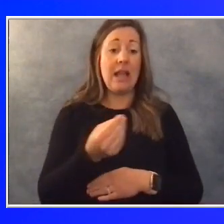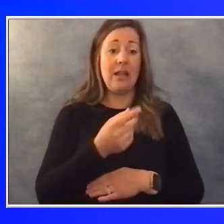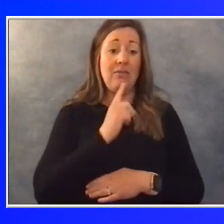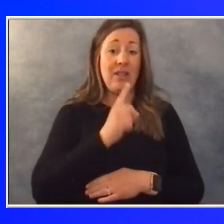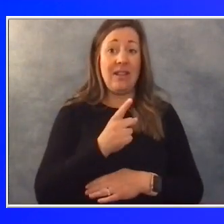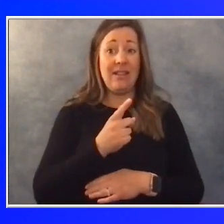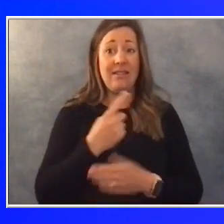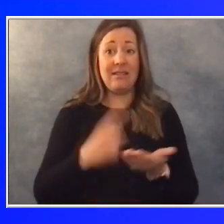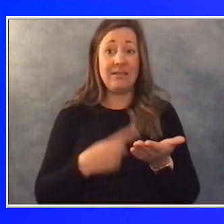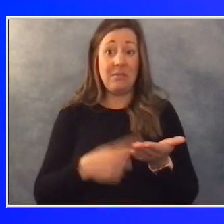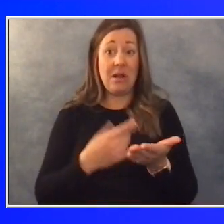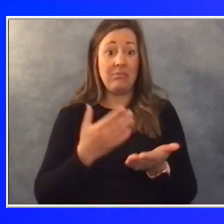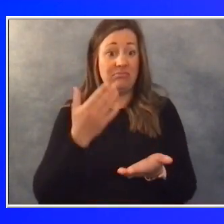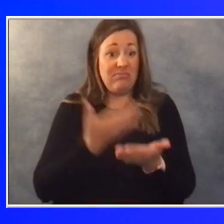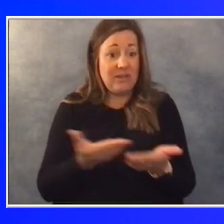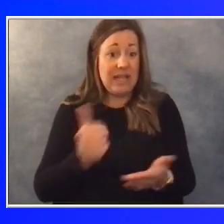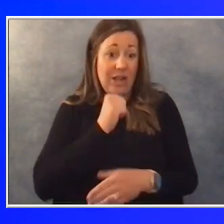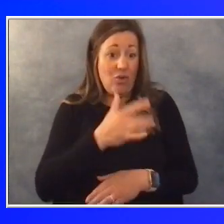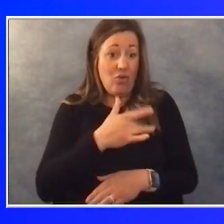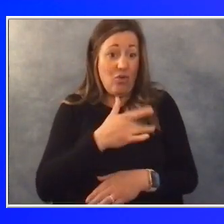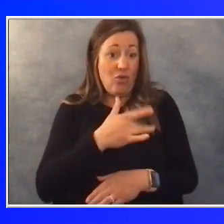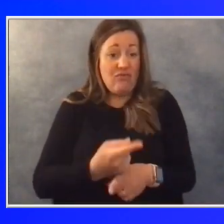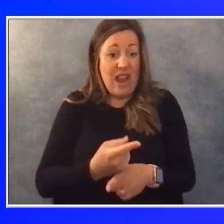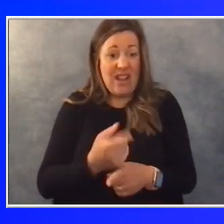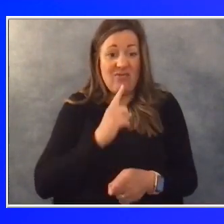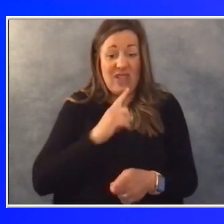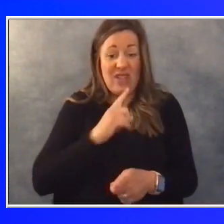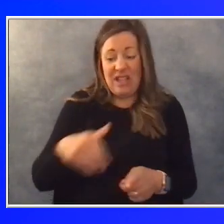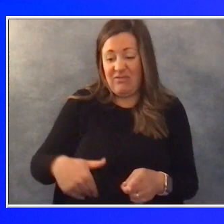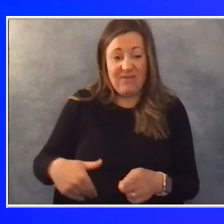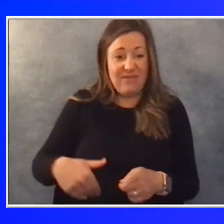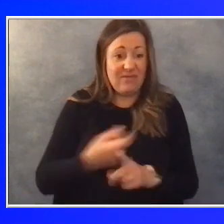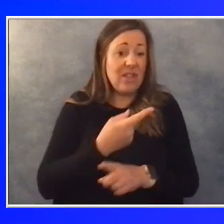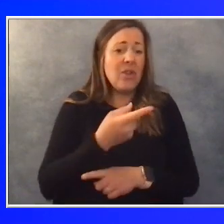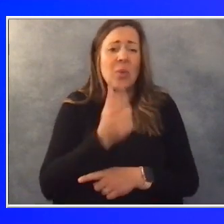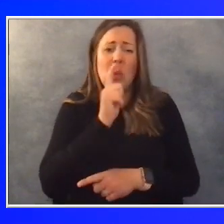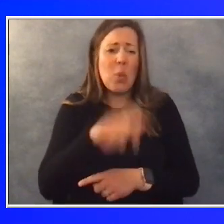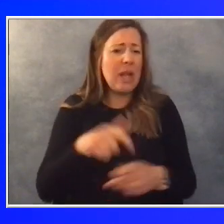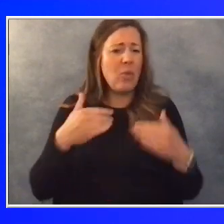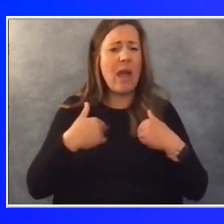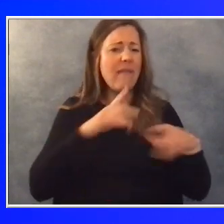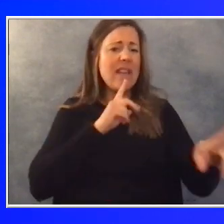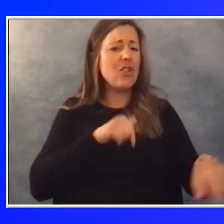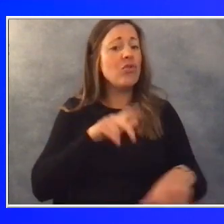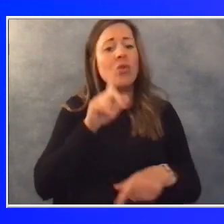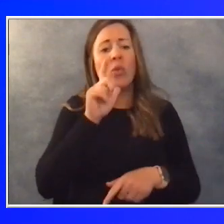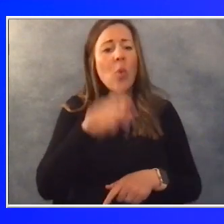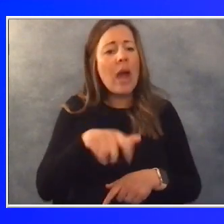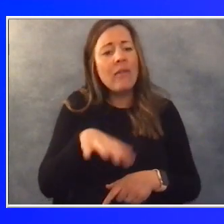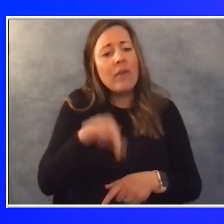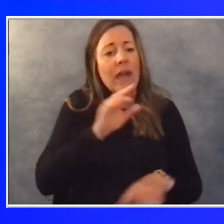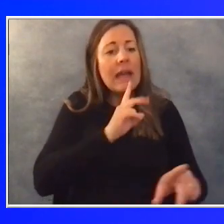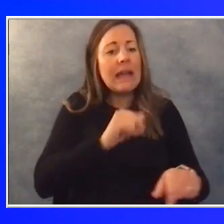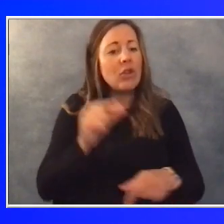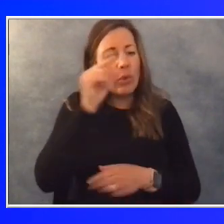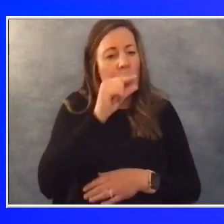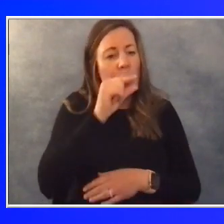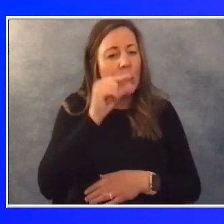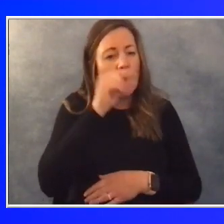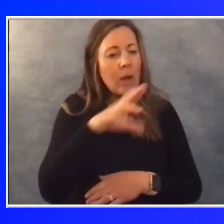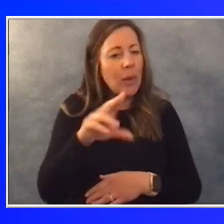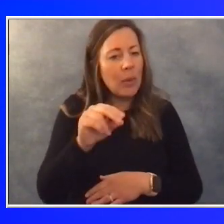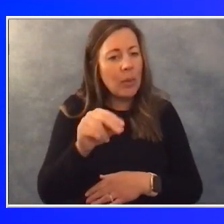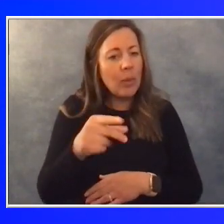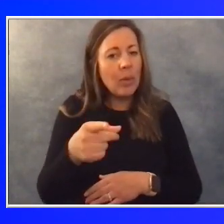just don't feel right, you don't have to have the answer. You don't have to seek the answer on Google. You can